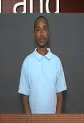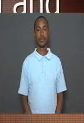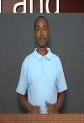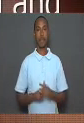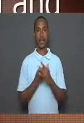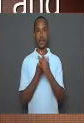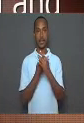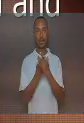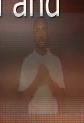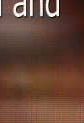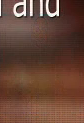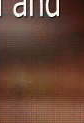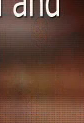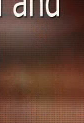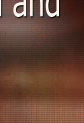Begin.